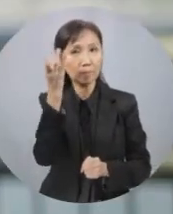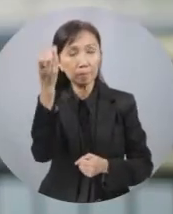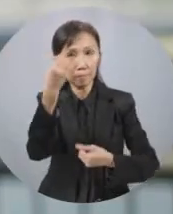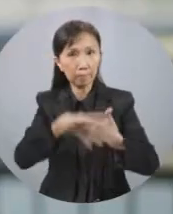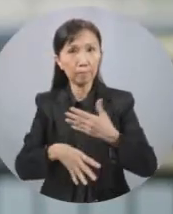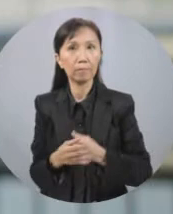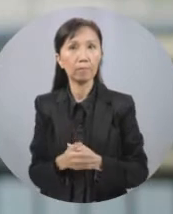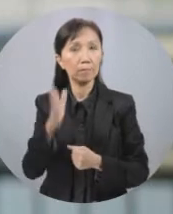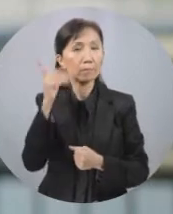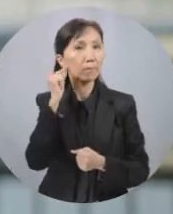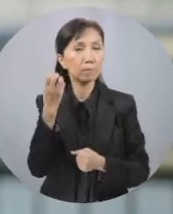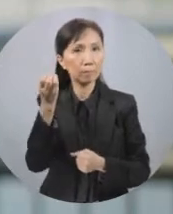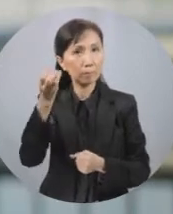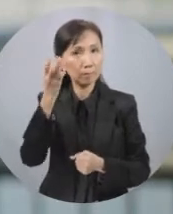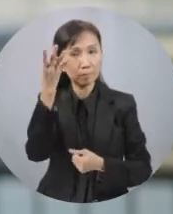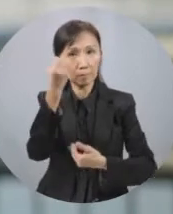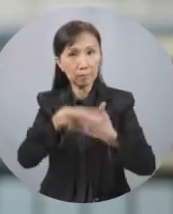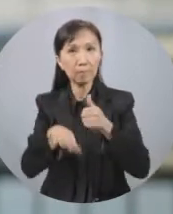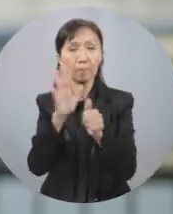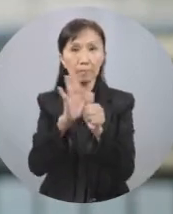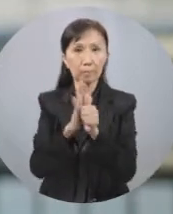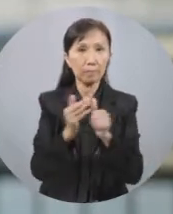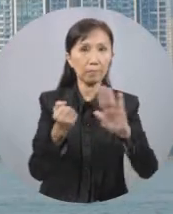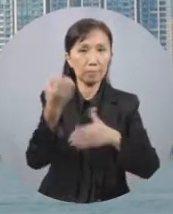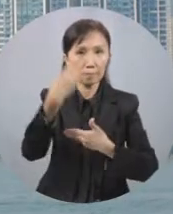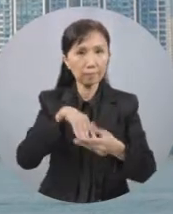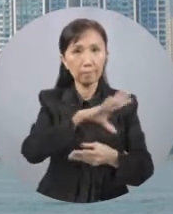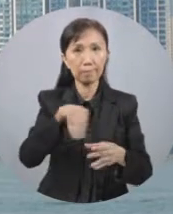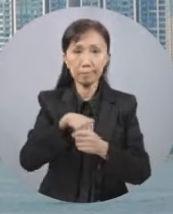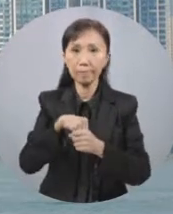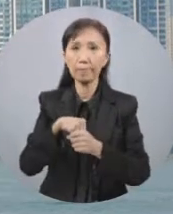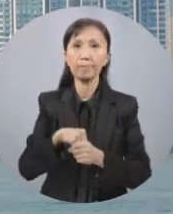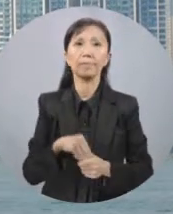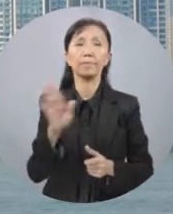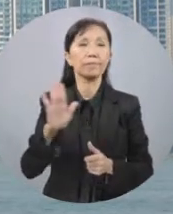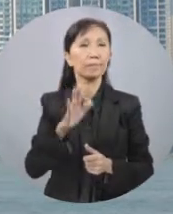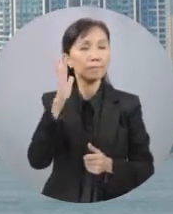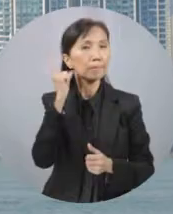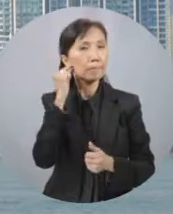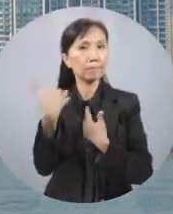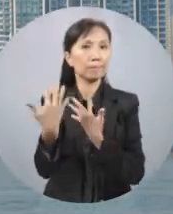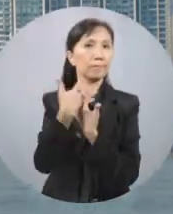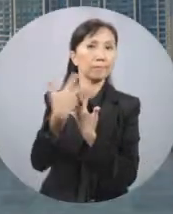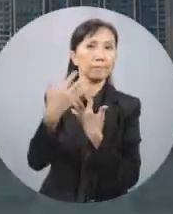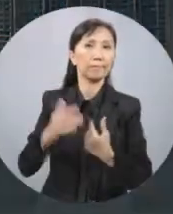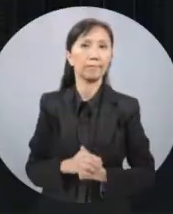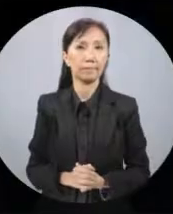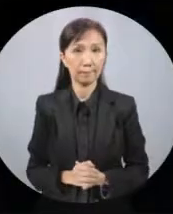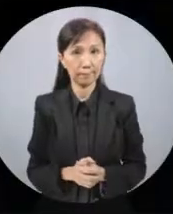pregnancy. The Sex Discrimination Ordinance also protects us from sexual harassment in specified areas.